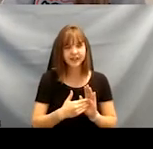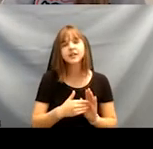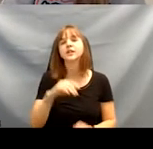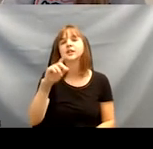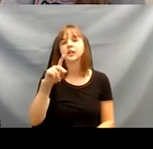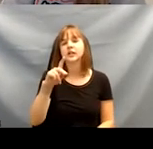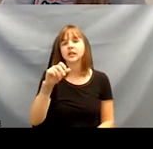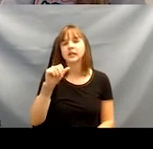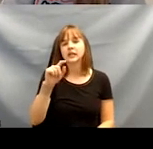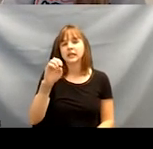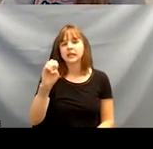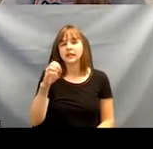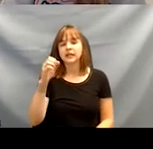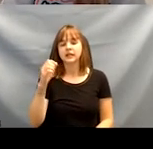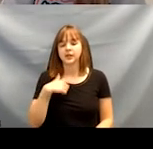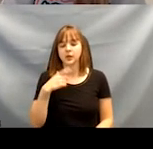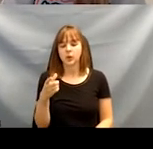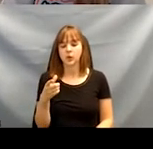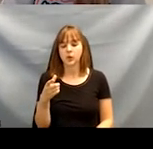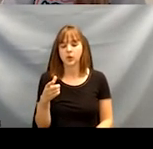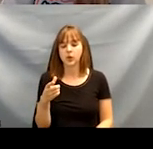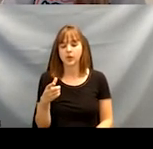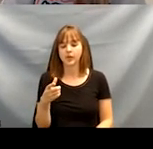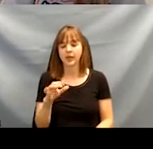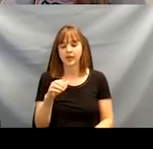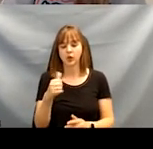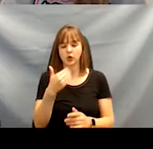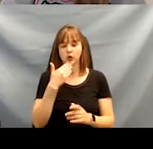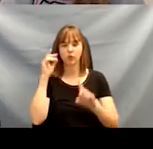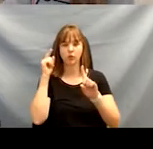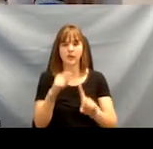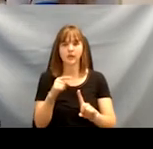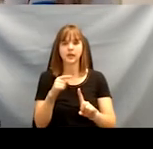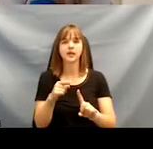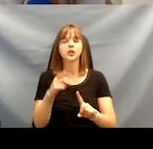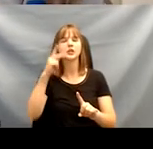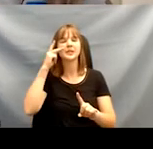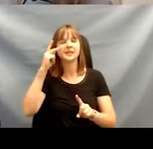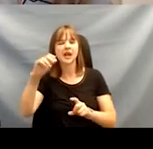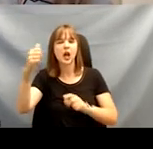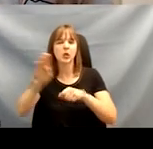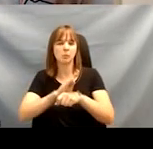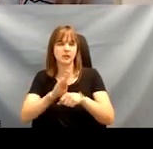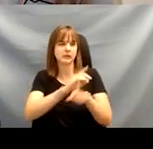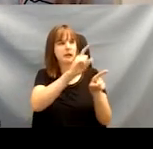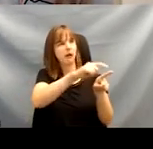Instead of trying to follow a path that is predetermined by maybe other businesses or how they believe it should be